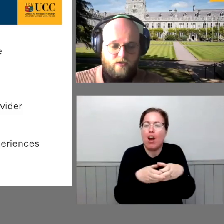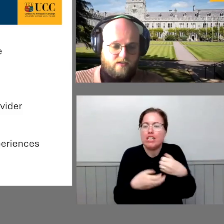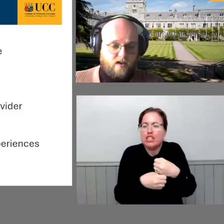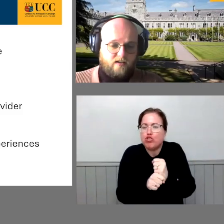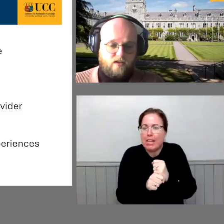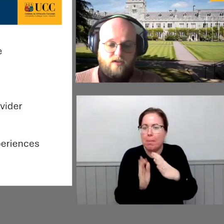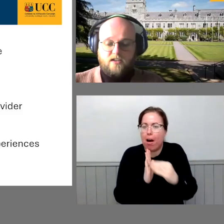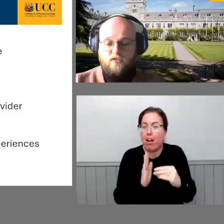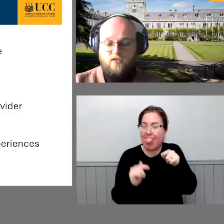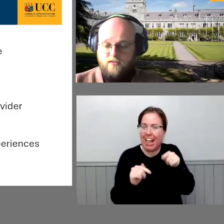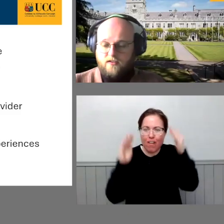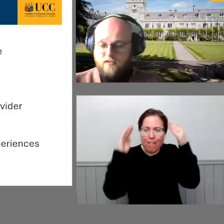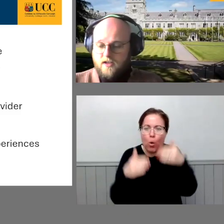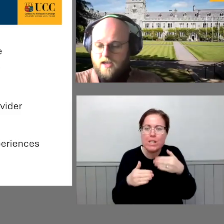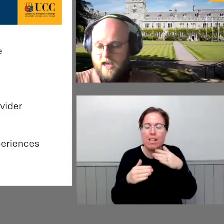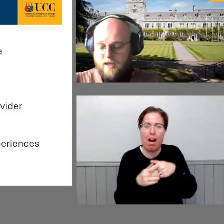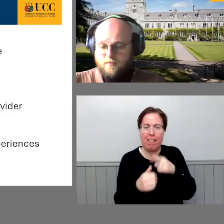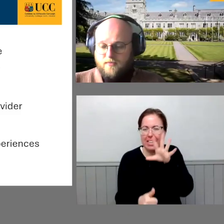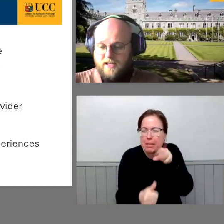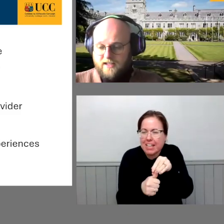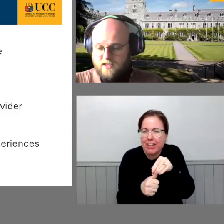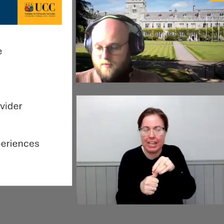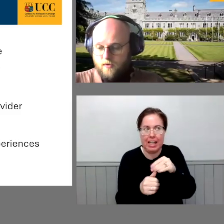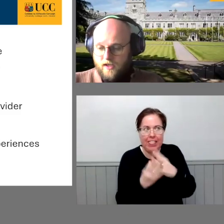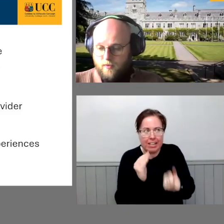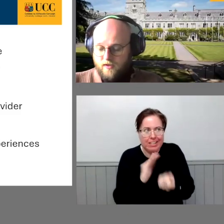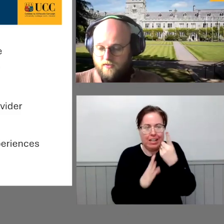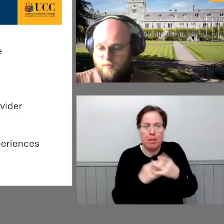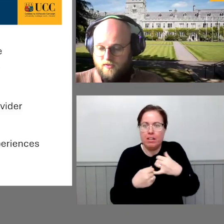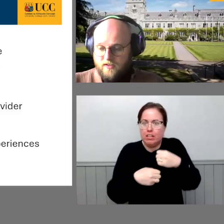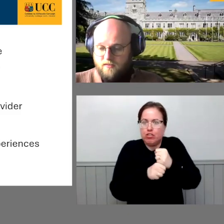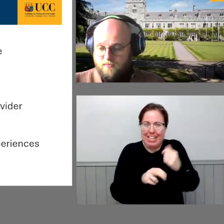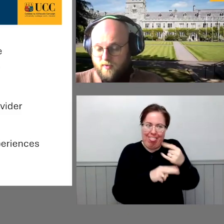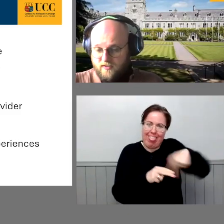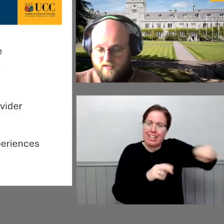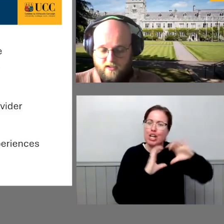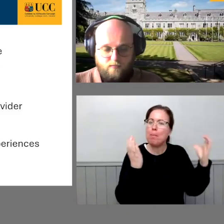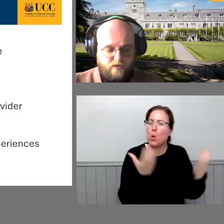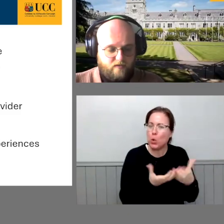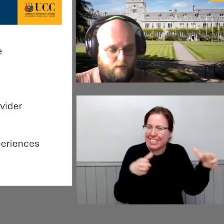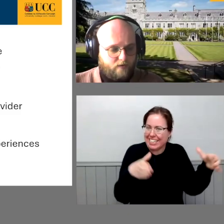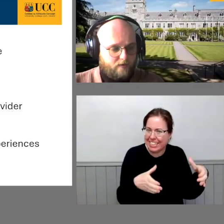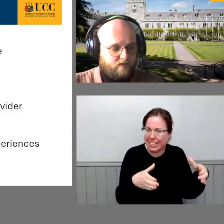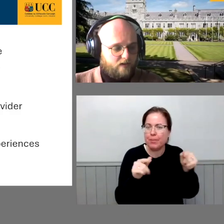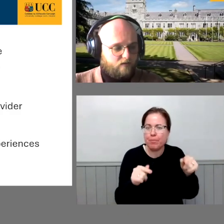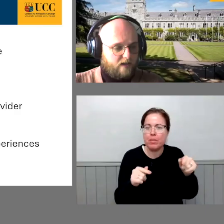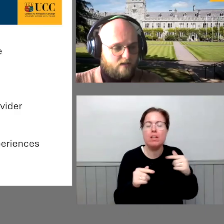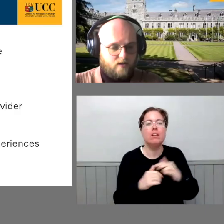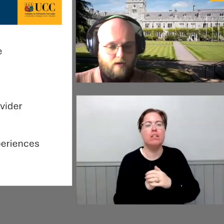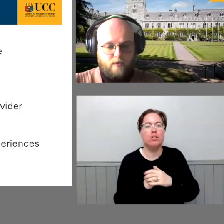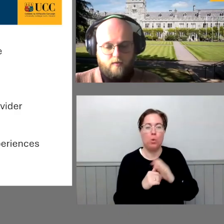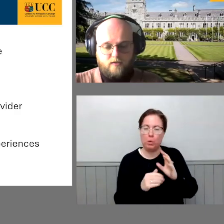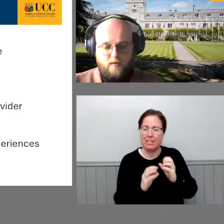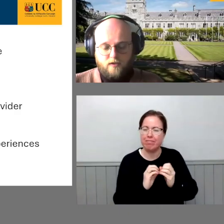specifically focuses on the unique stressors that the LGBTQIA plus community specifically was developed specifically for